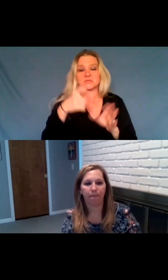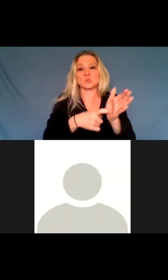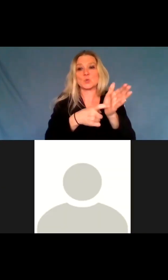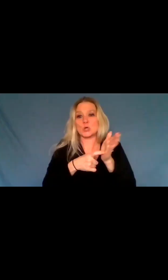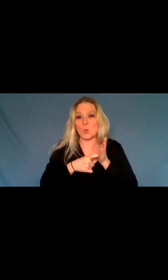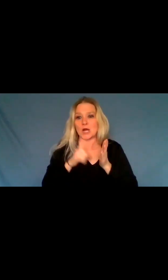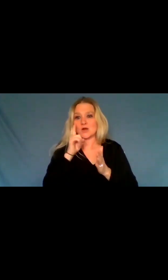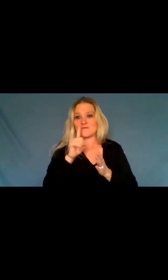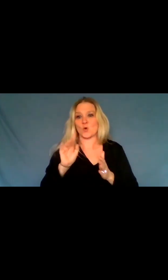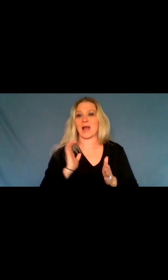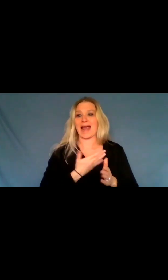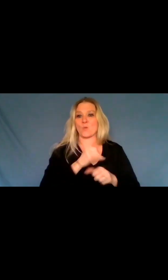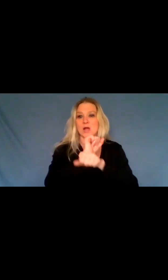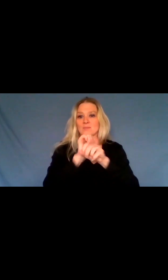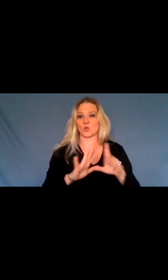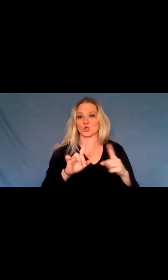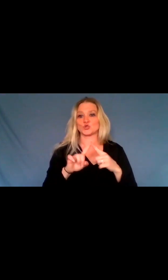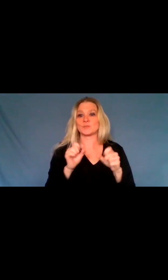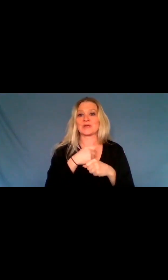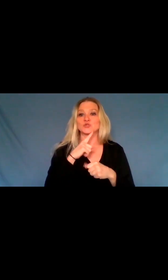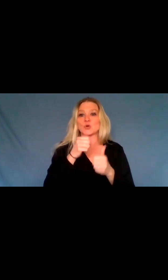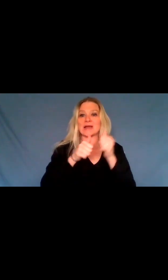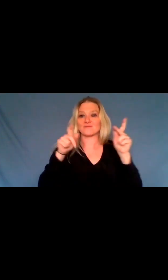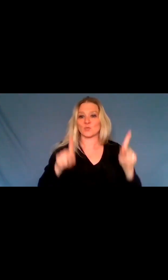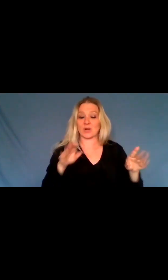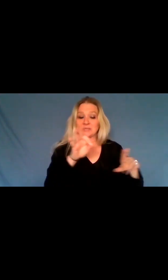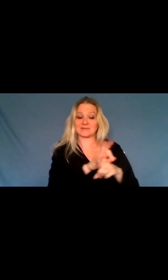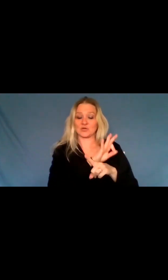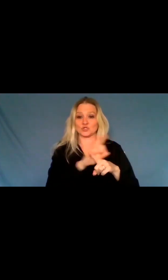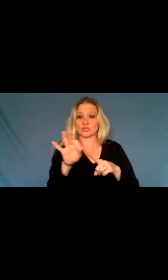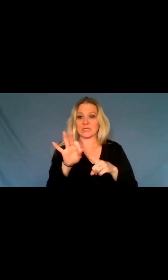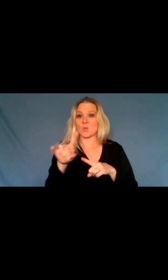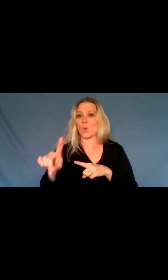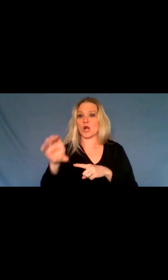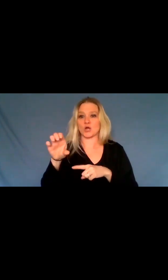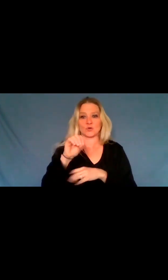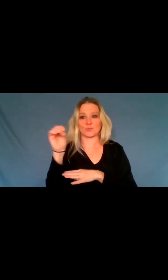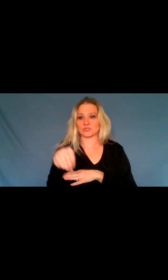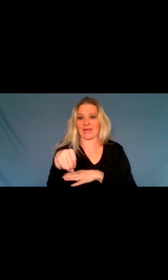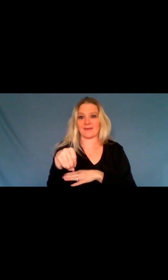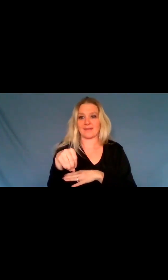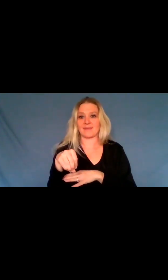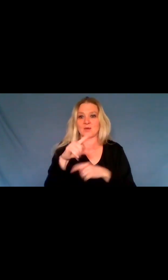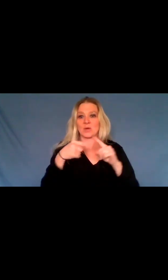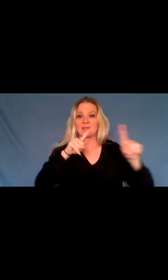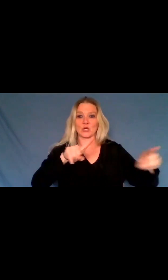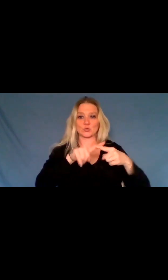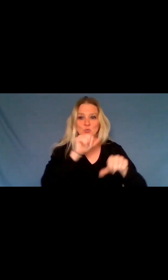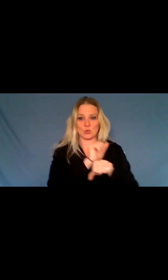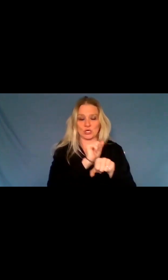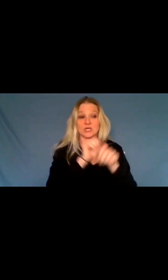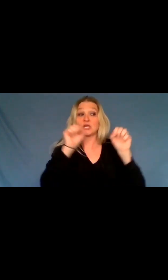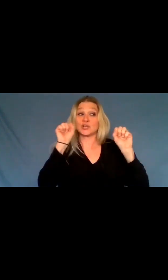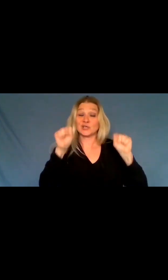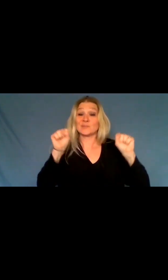our employers to make sure that everyone is functioning 100% at work. There could be